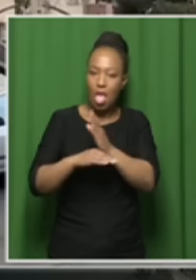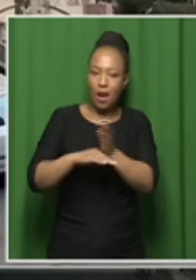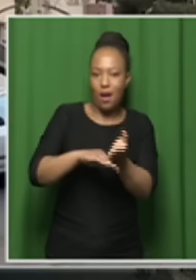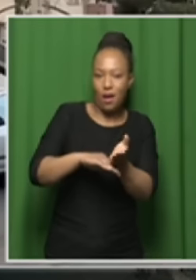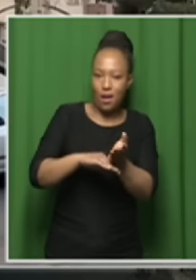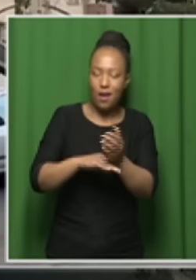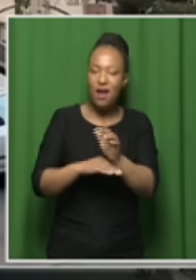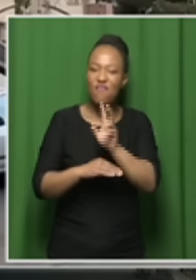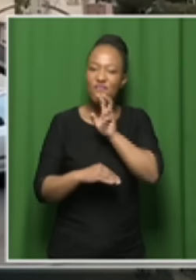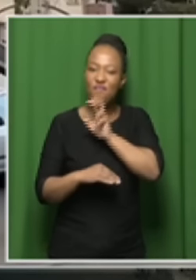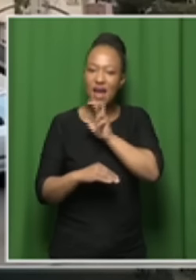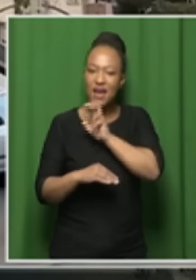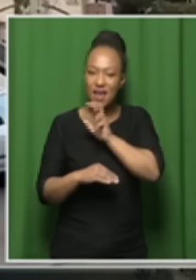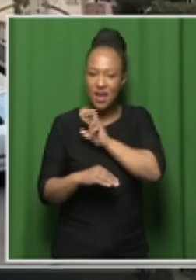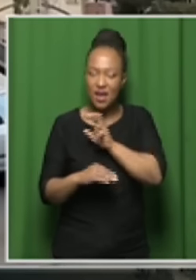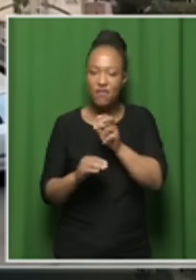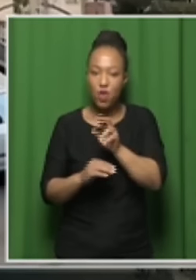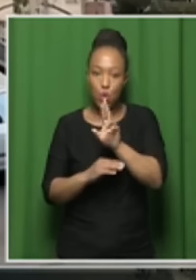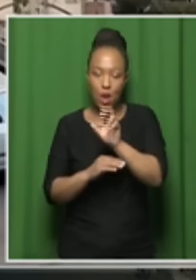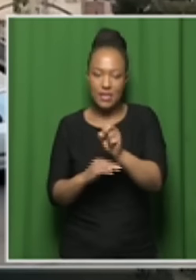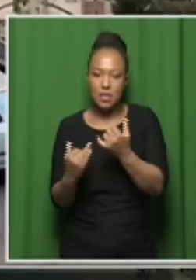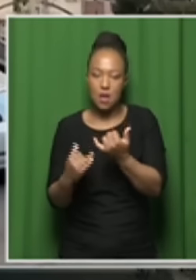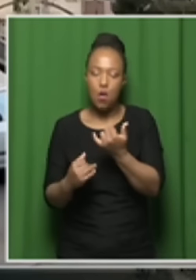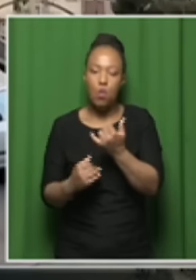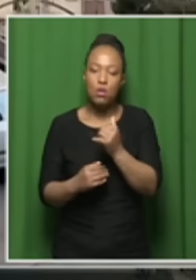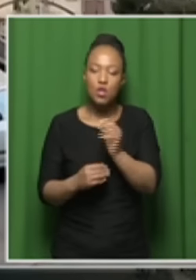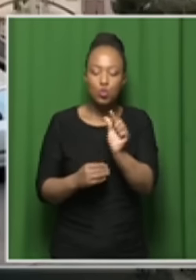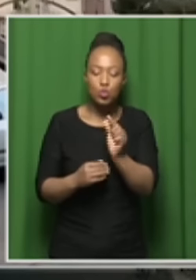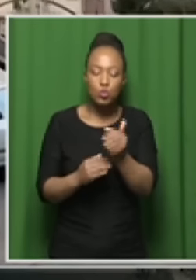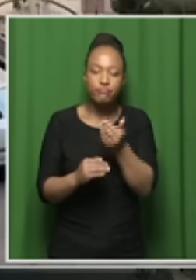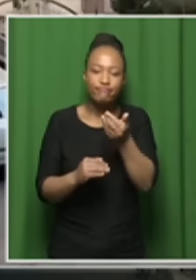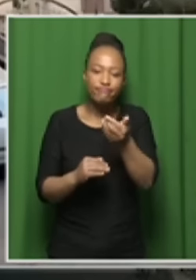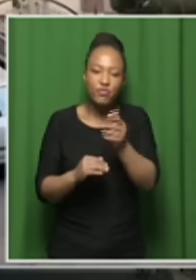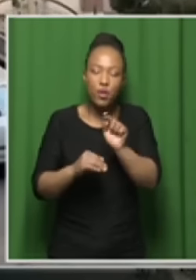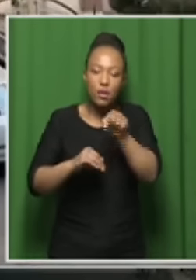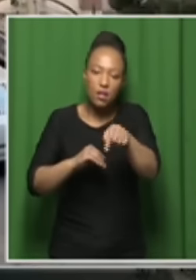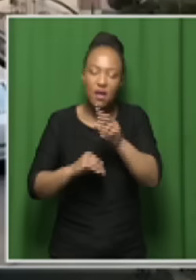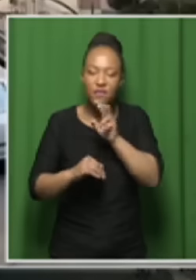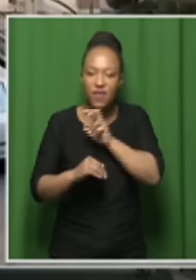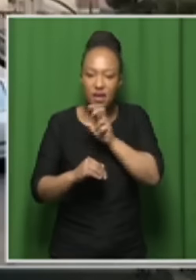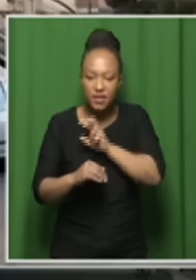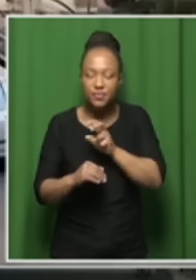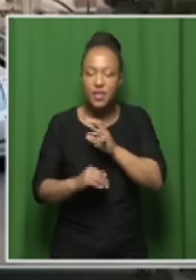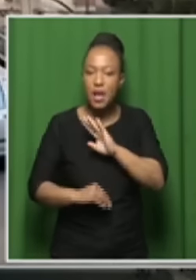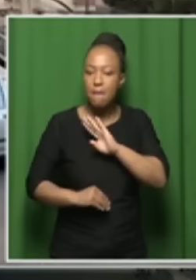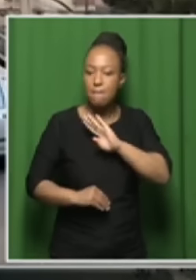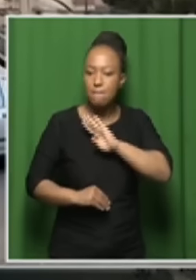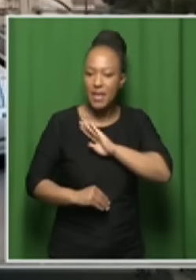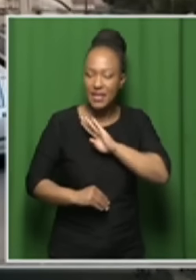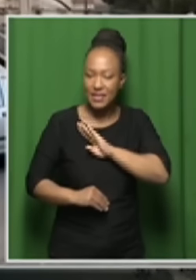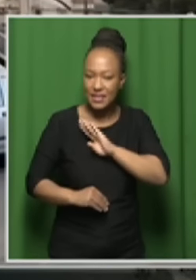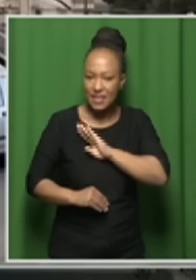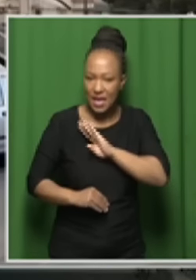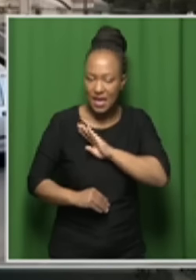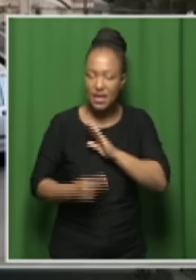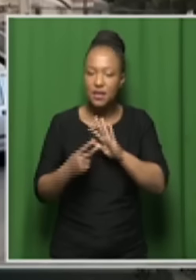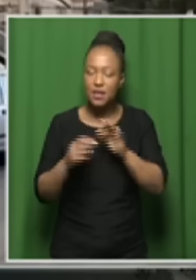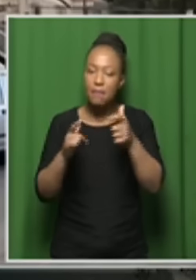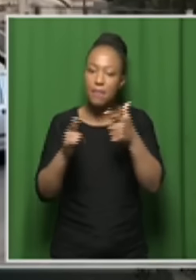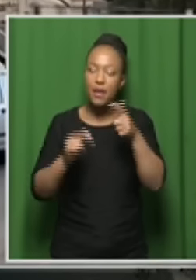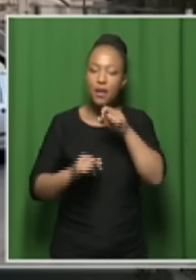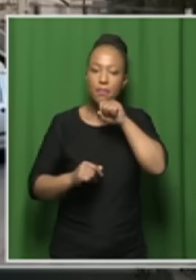US, and if I may just very quickly touch on that with you, that military parade, along with the big birthday